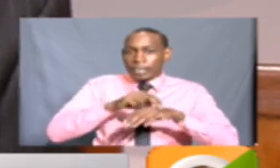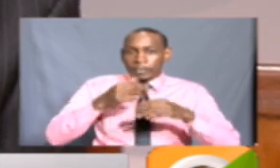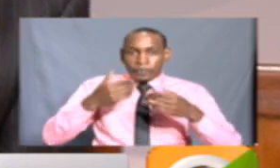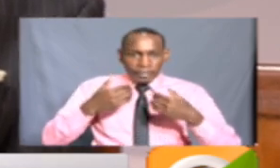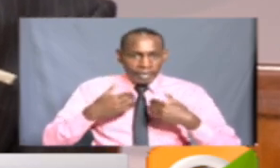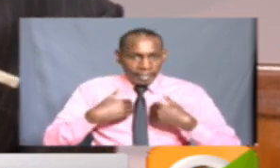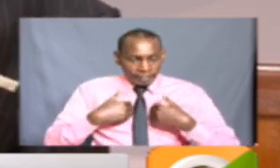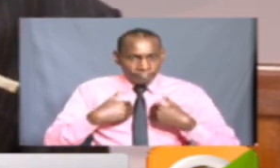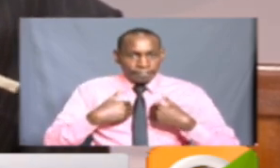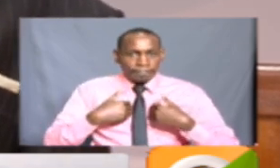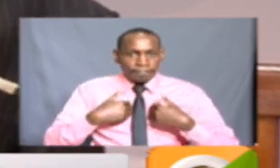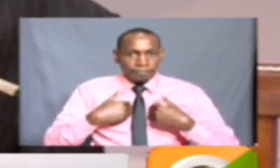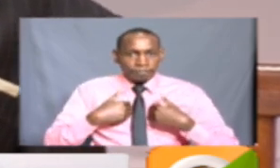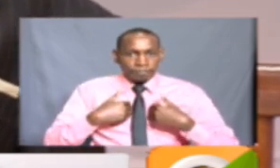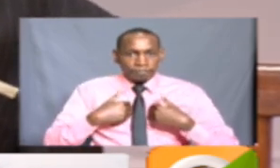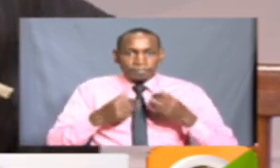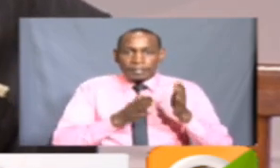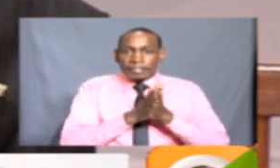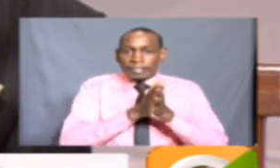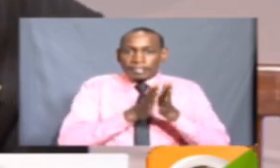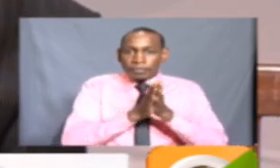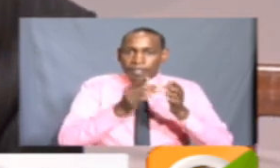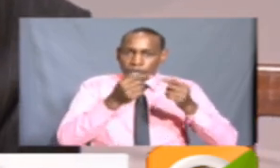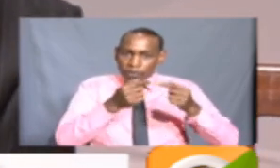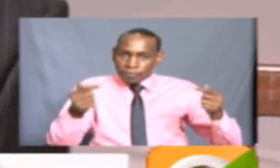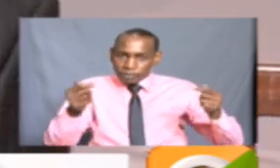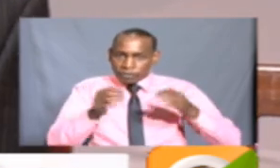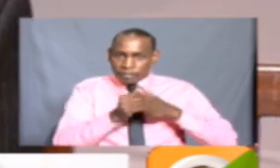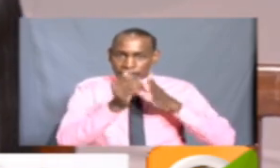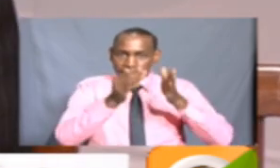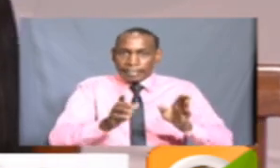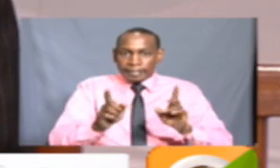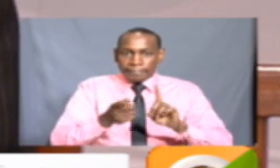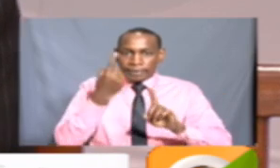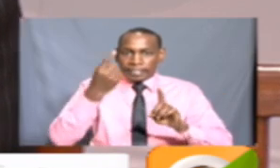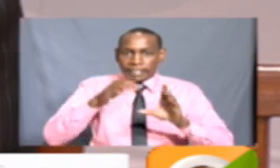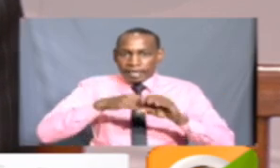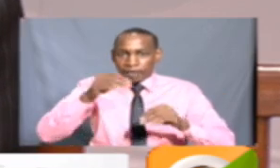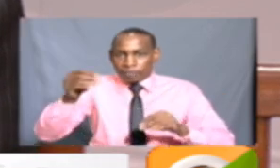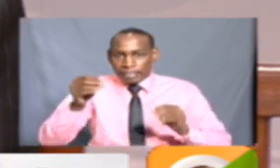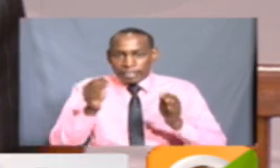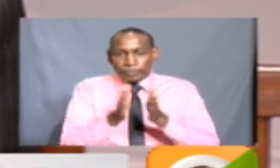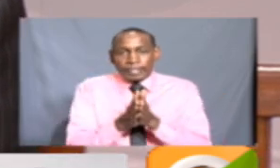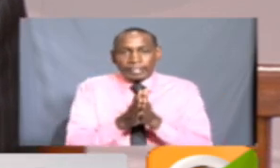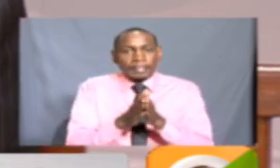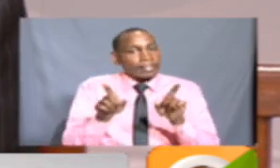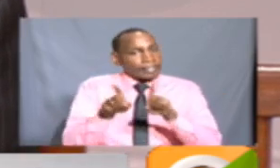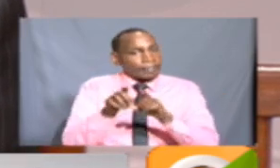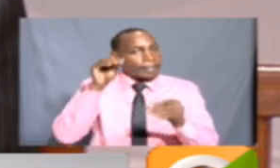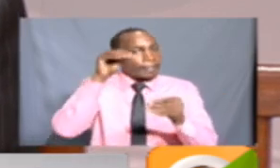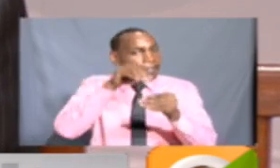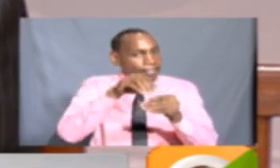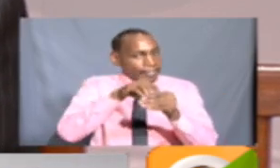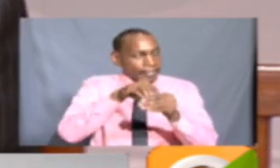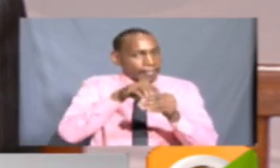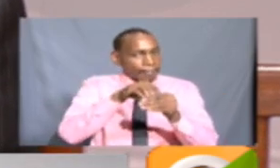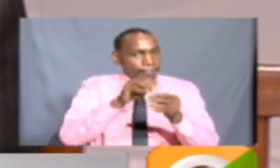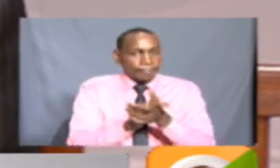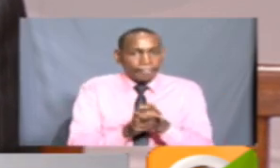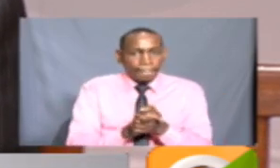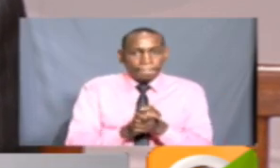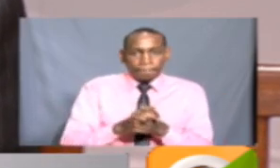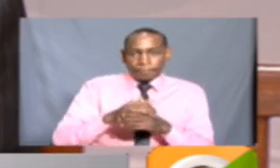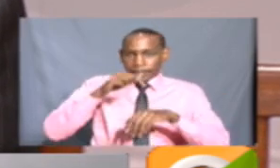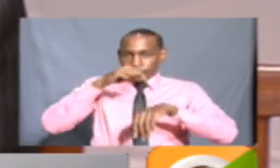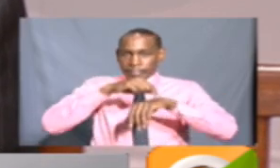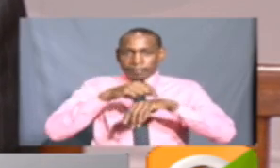rebelling against draconian leaders, first from outside and even from inside. When you look